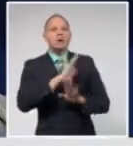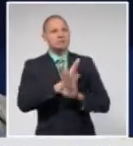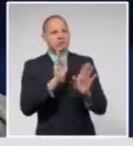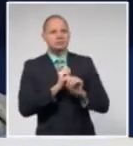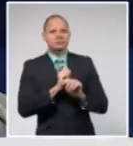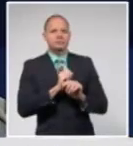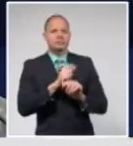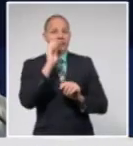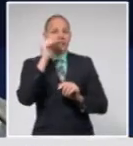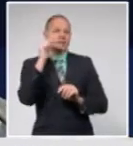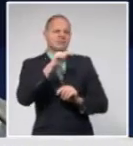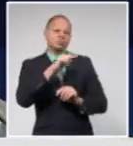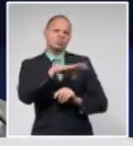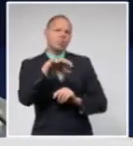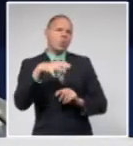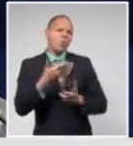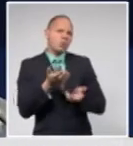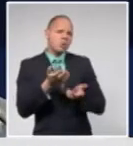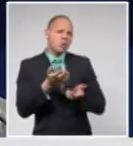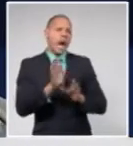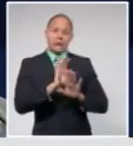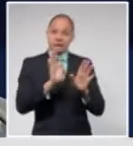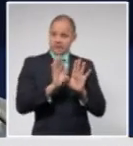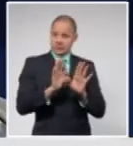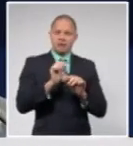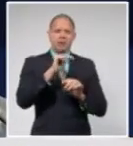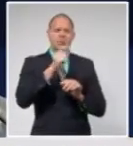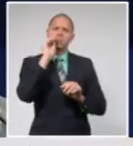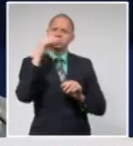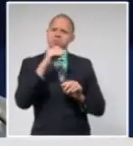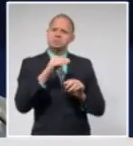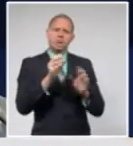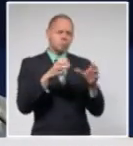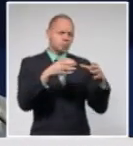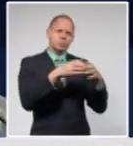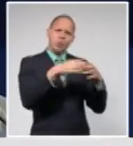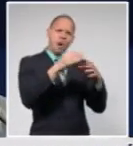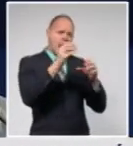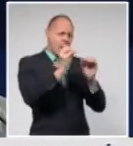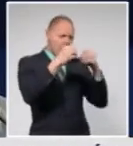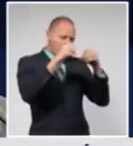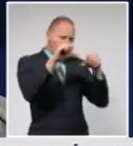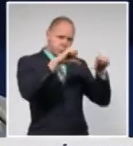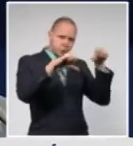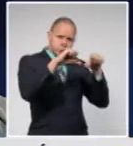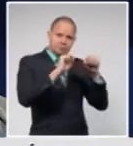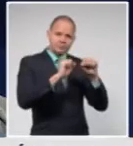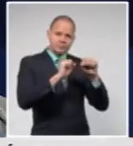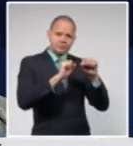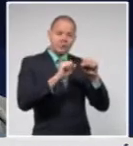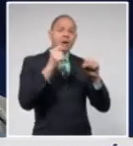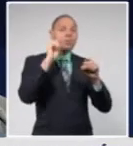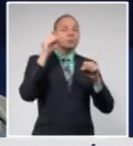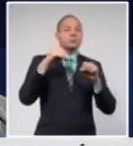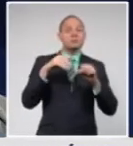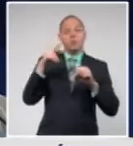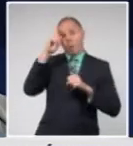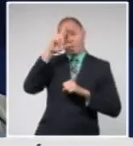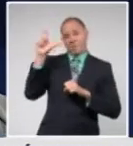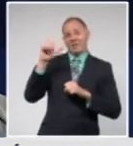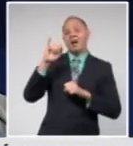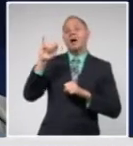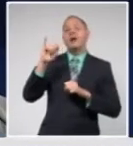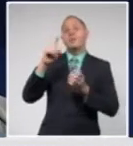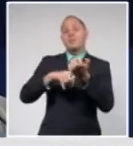for Molecular Immunology, 310 in Fructuoso Rodriguez Hospital, and 229 in the